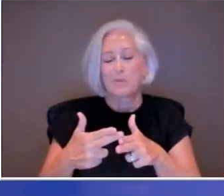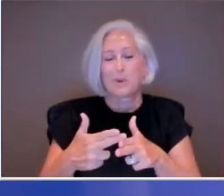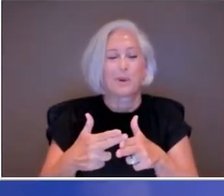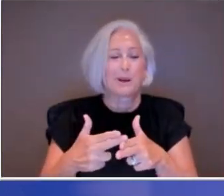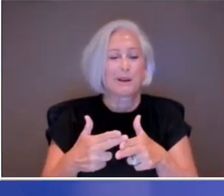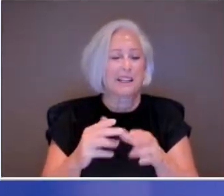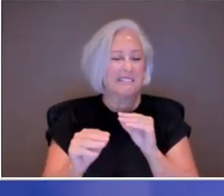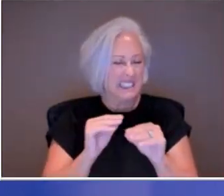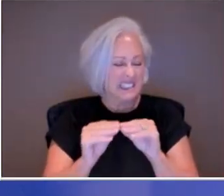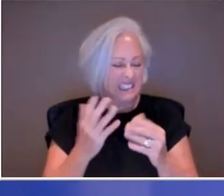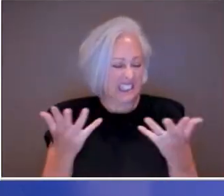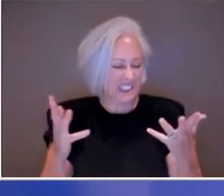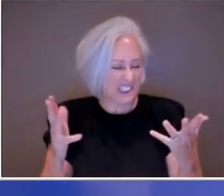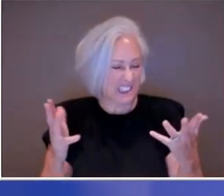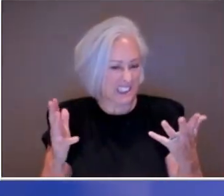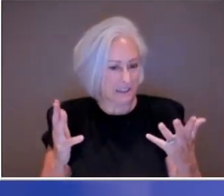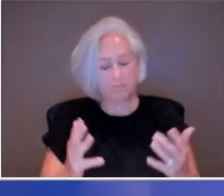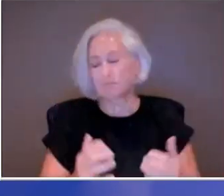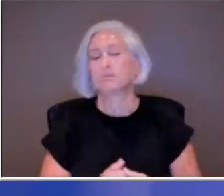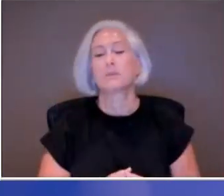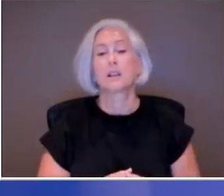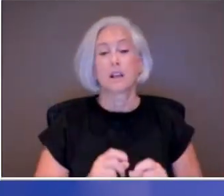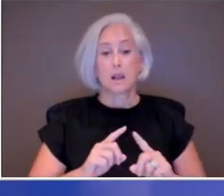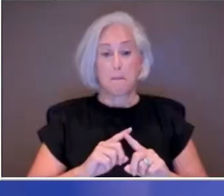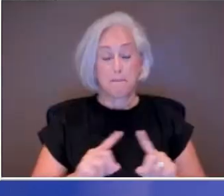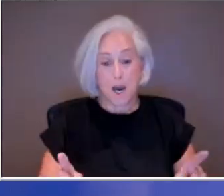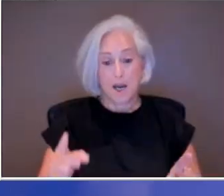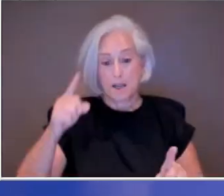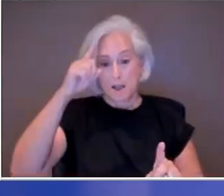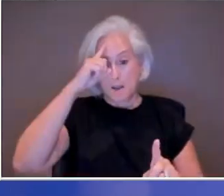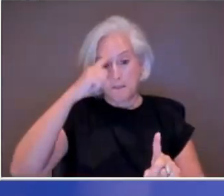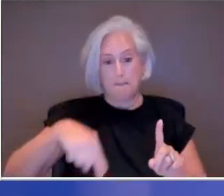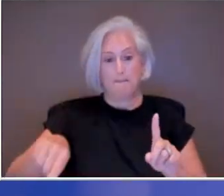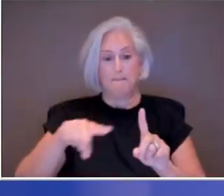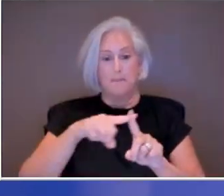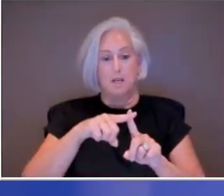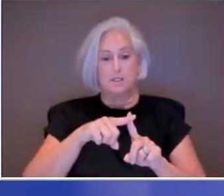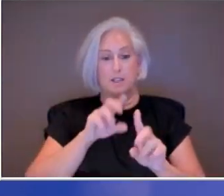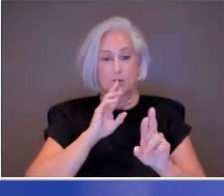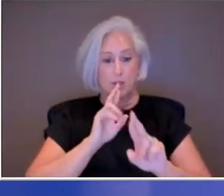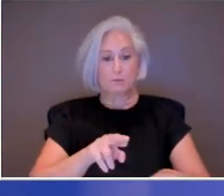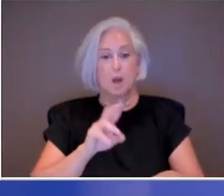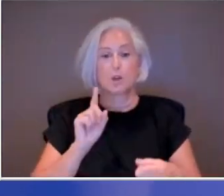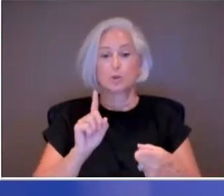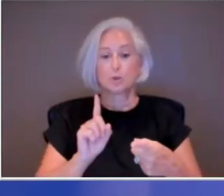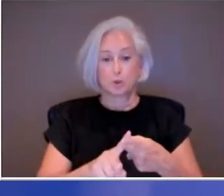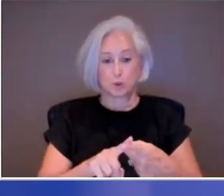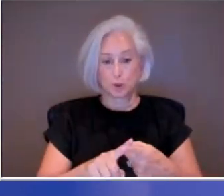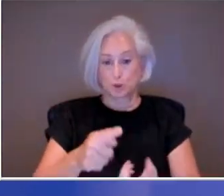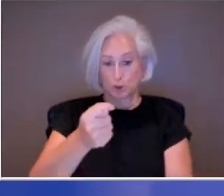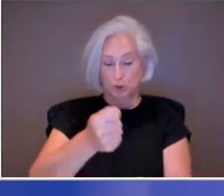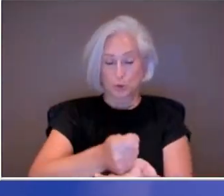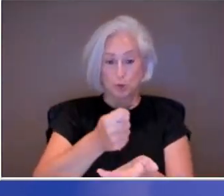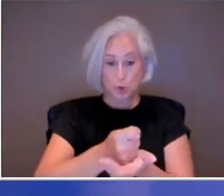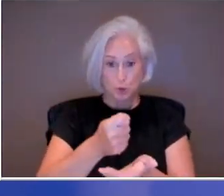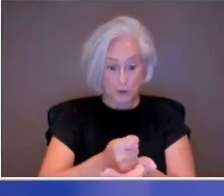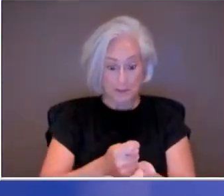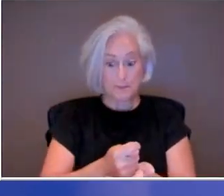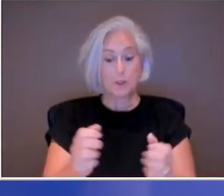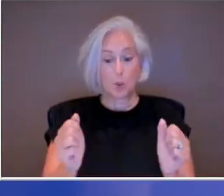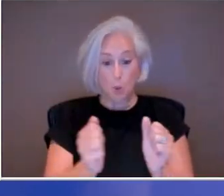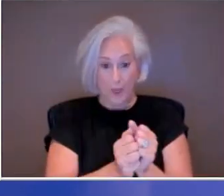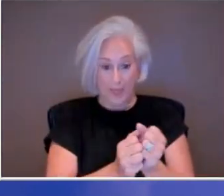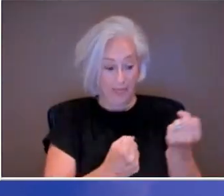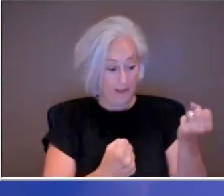But being positively responsive to the treatment has been like a huge